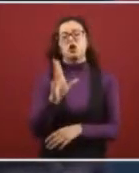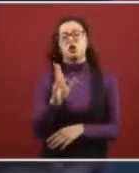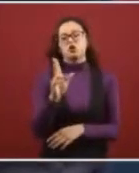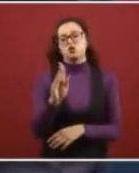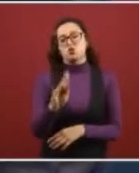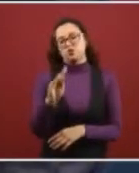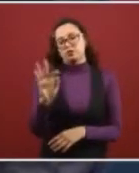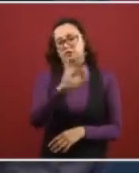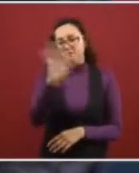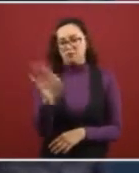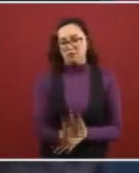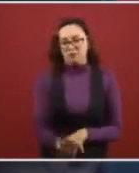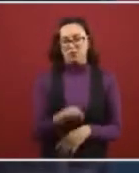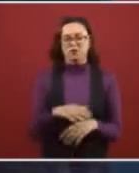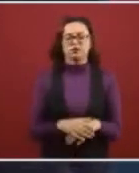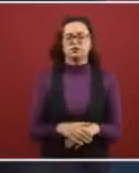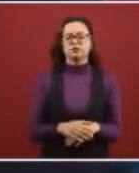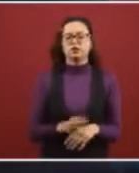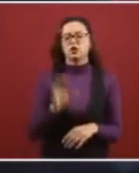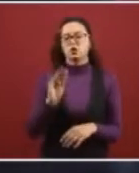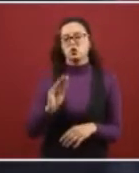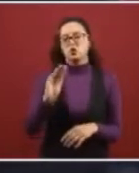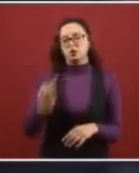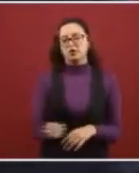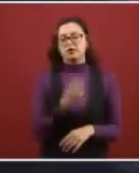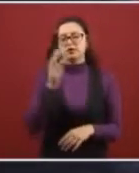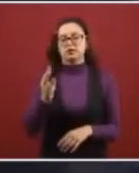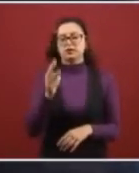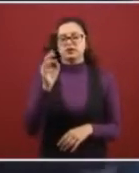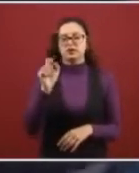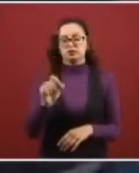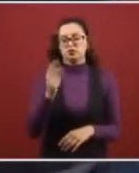And they also have ammonia sulfate in their